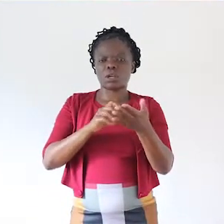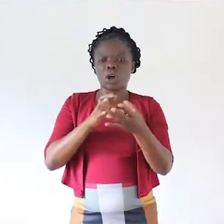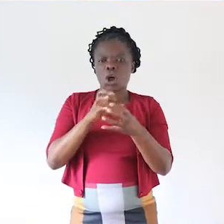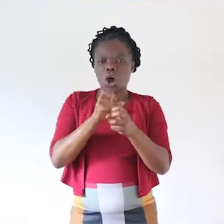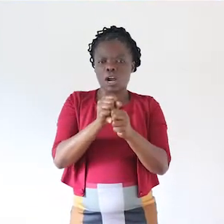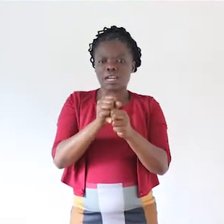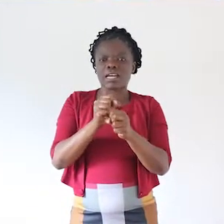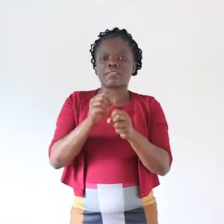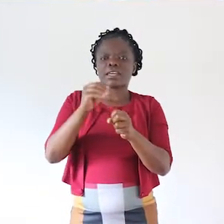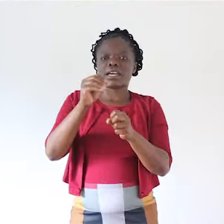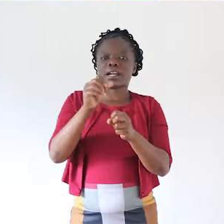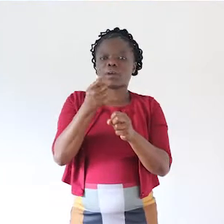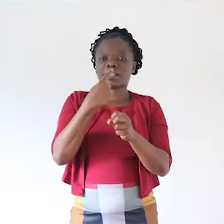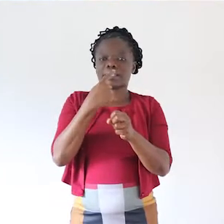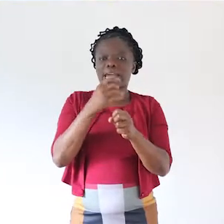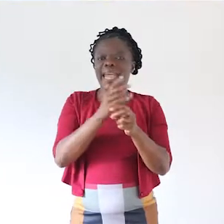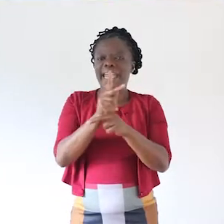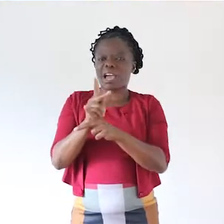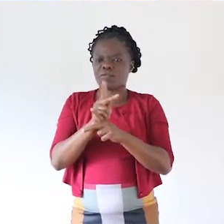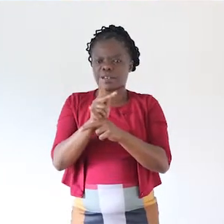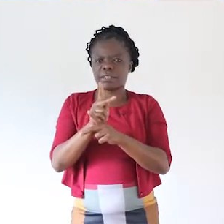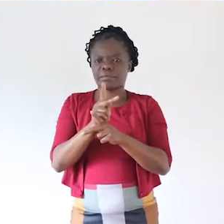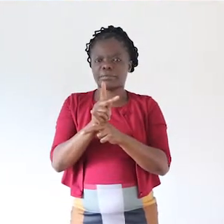Hold it carefully.